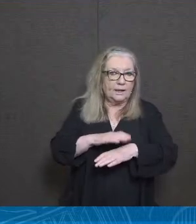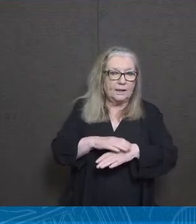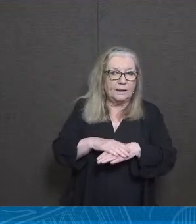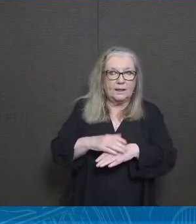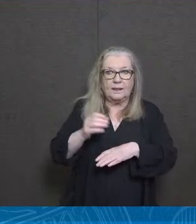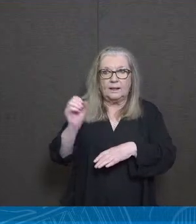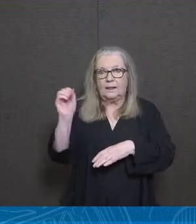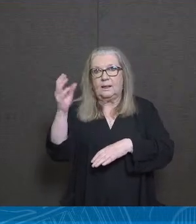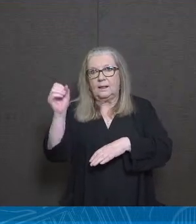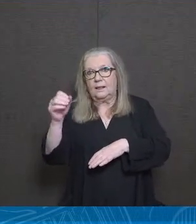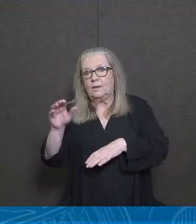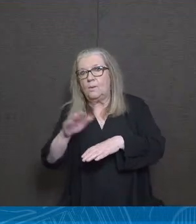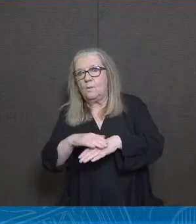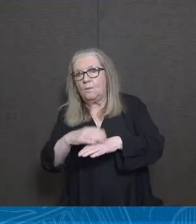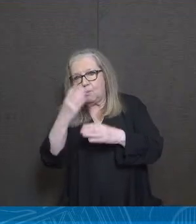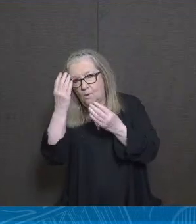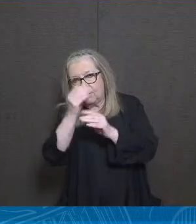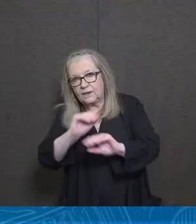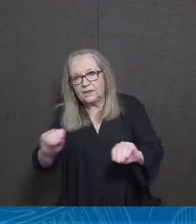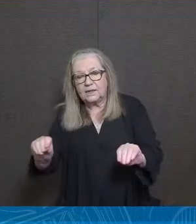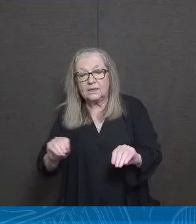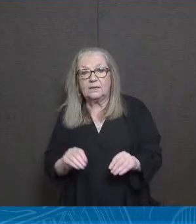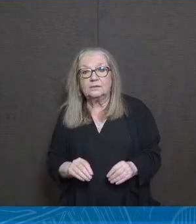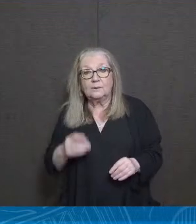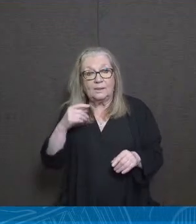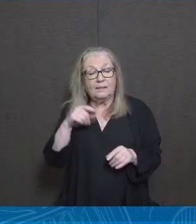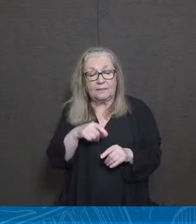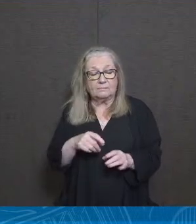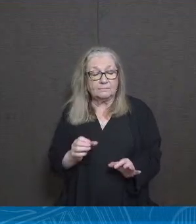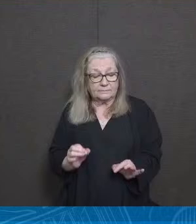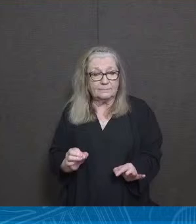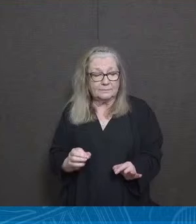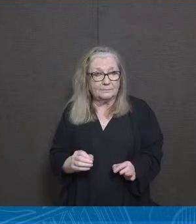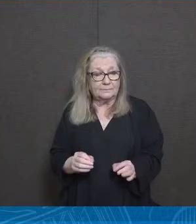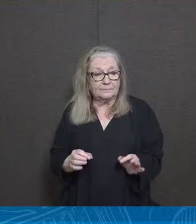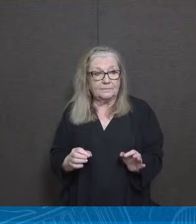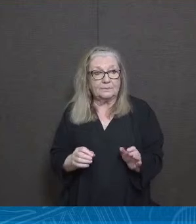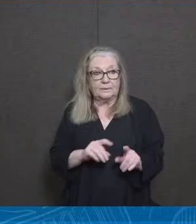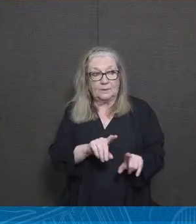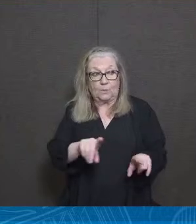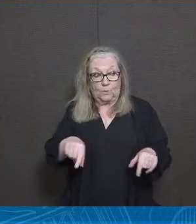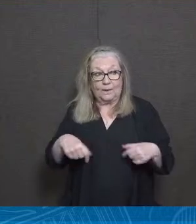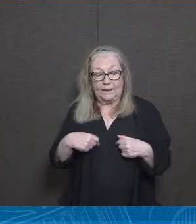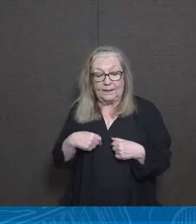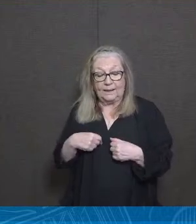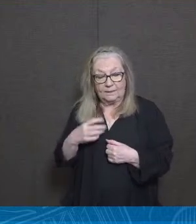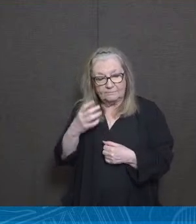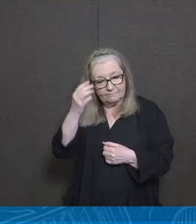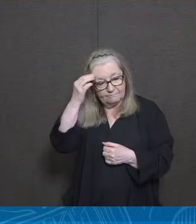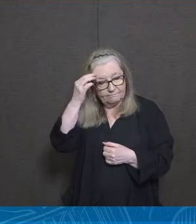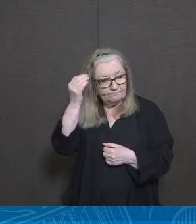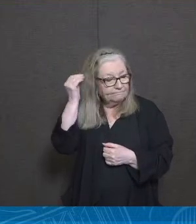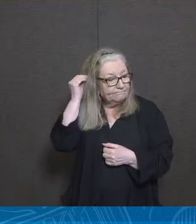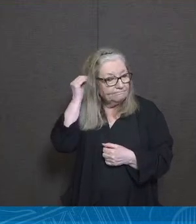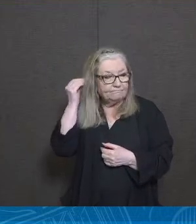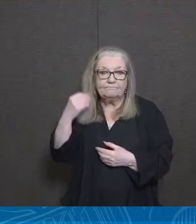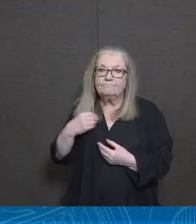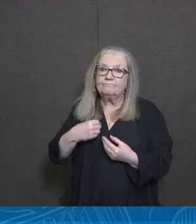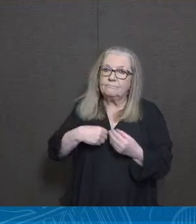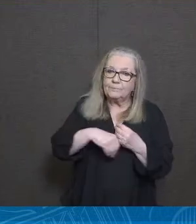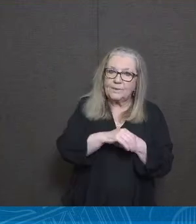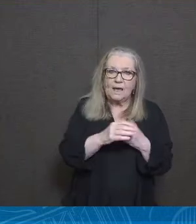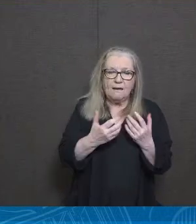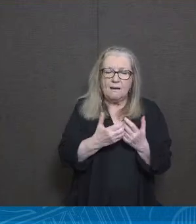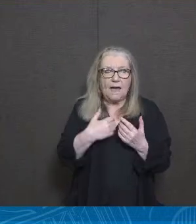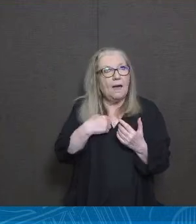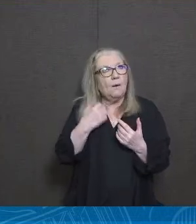really, excellent takeaway for us in terms of thinking about AI